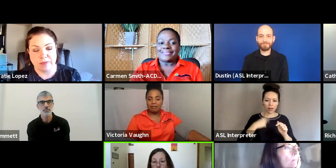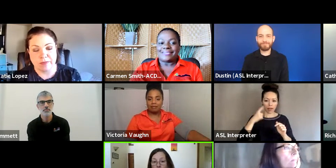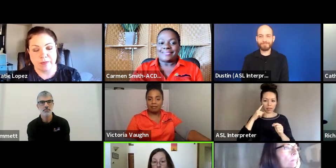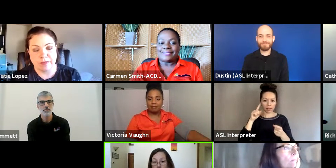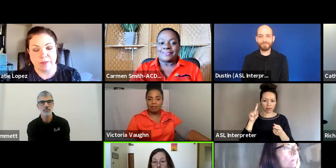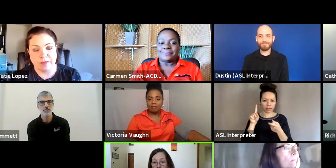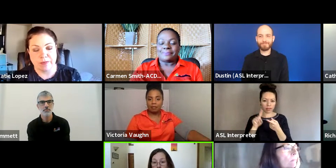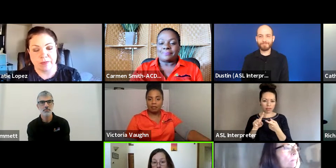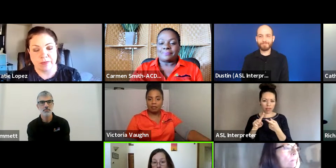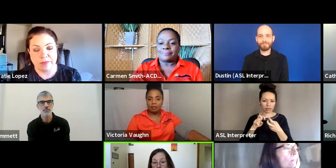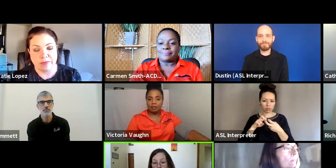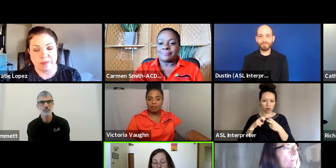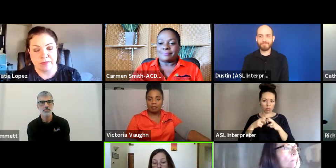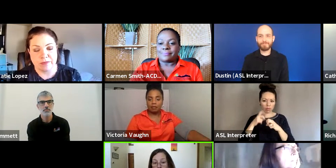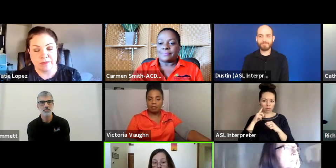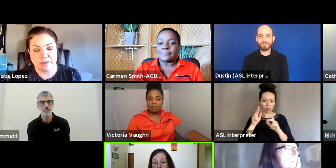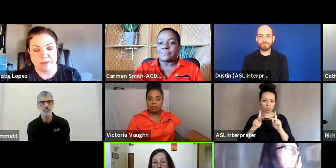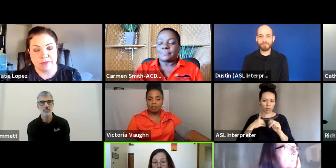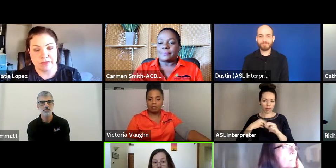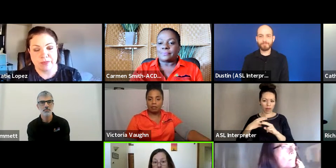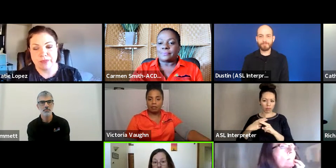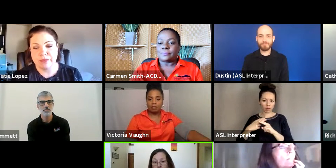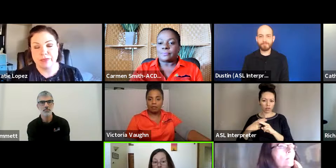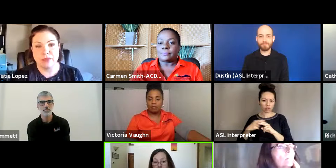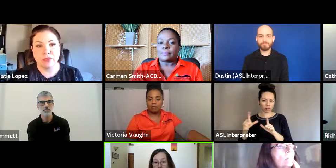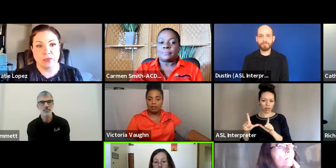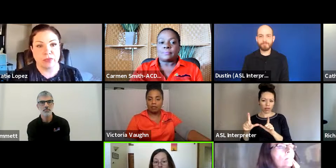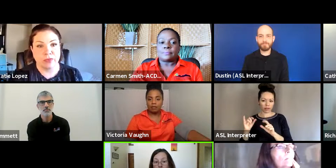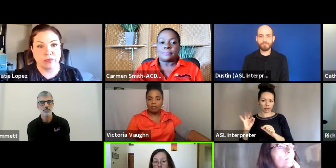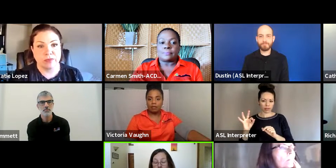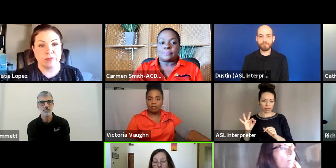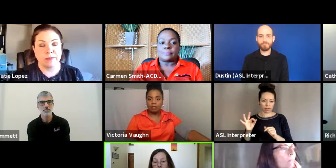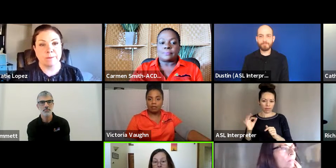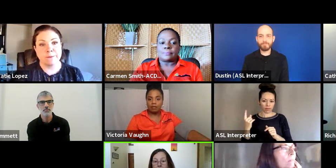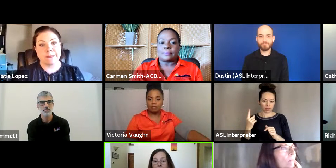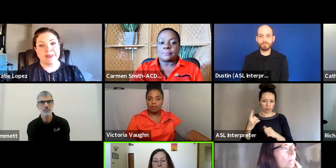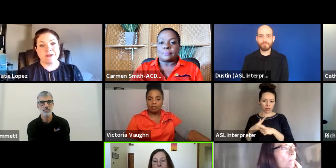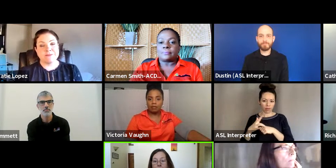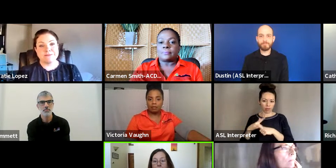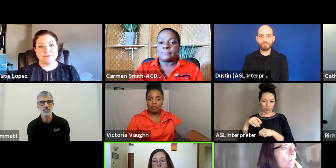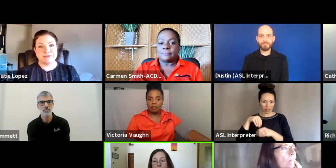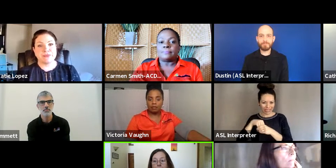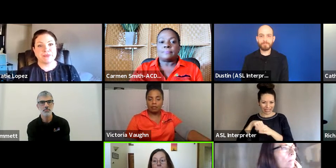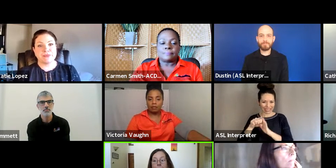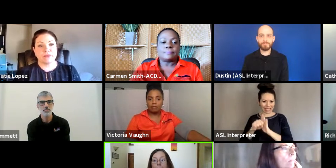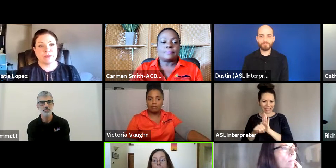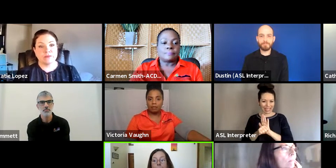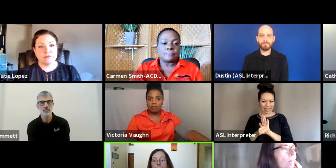of an issue for folks that have provisional licenses if we have something available in the state.